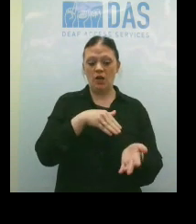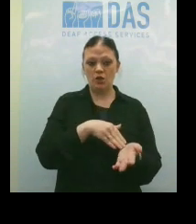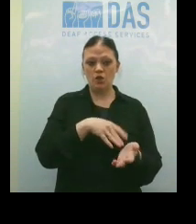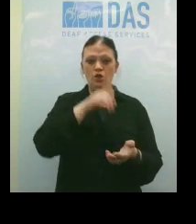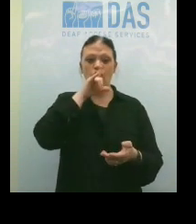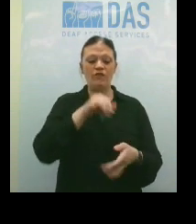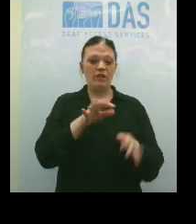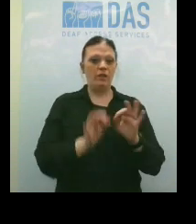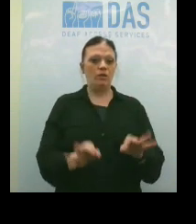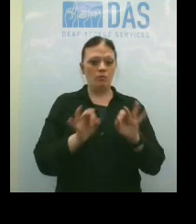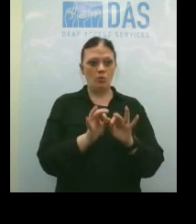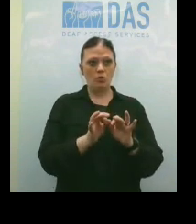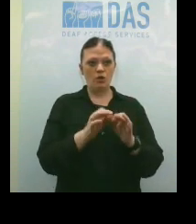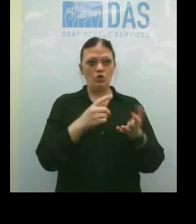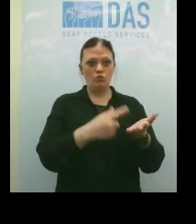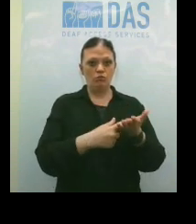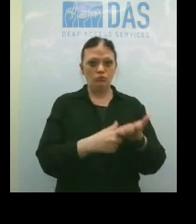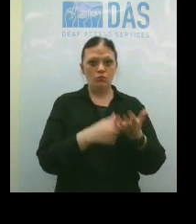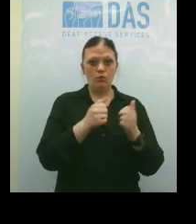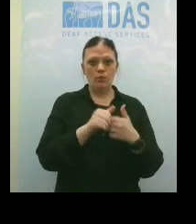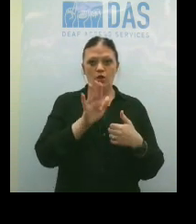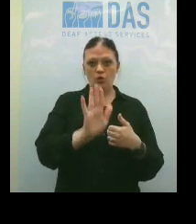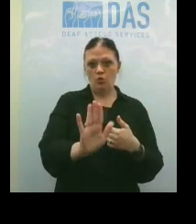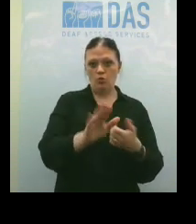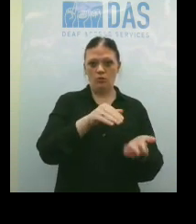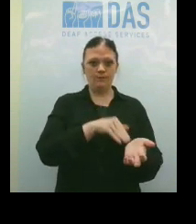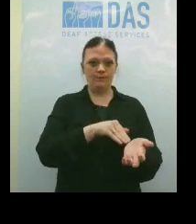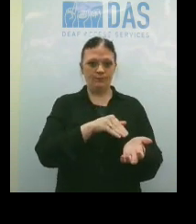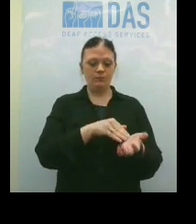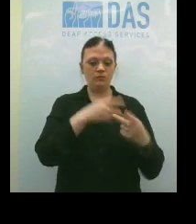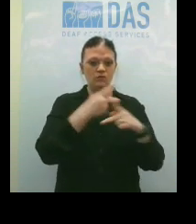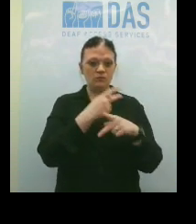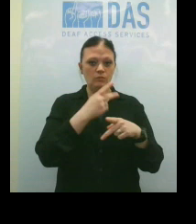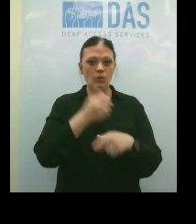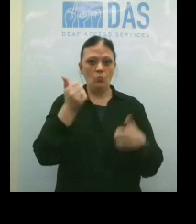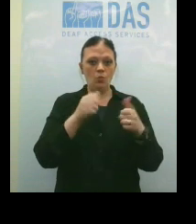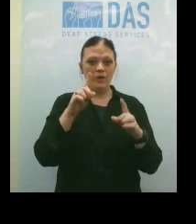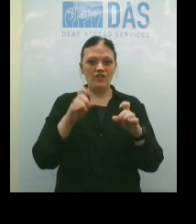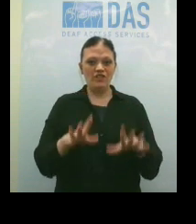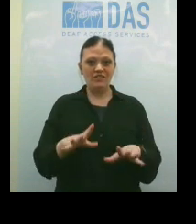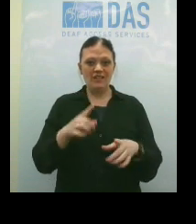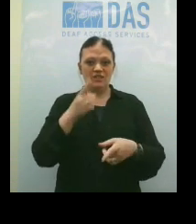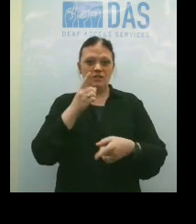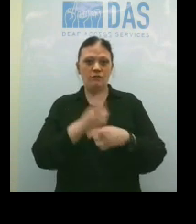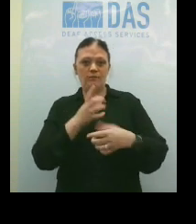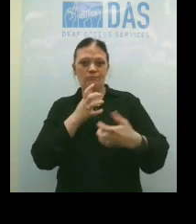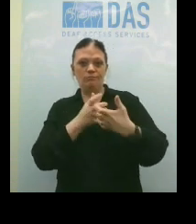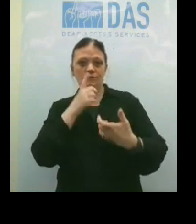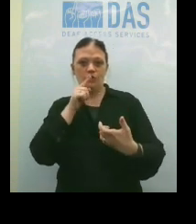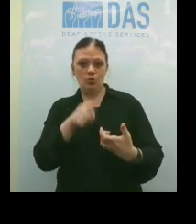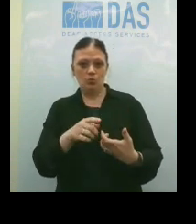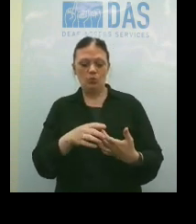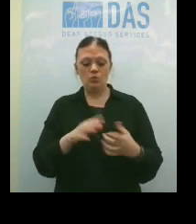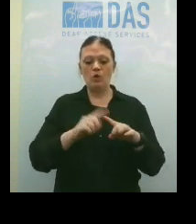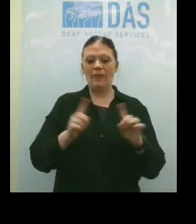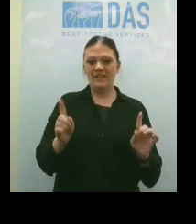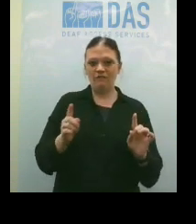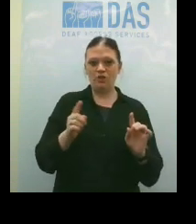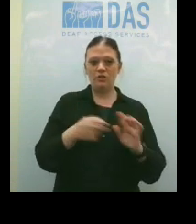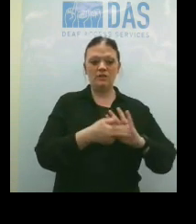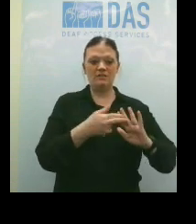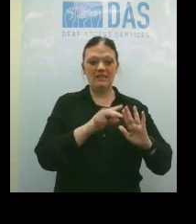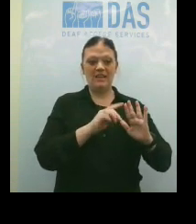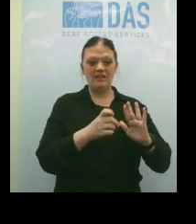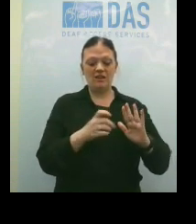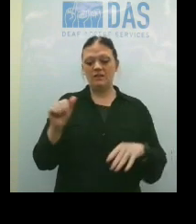important that you talk to your primary care doc and sort out which test is right for you. So the difference between a diagnostic test and an antibody